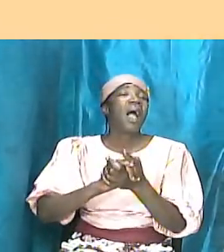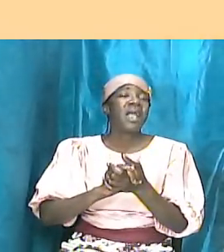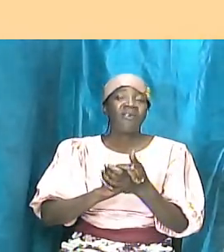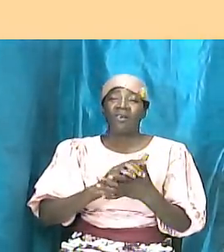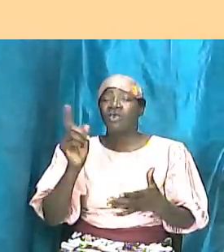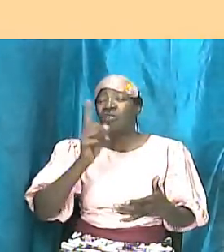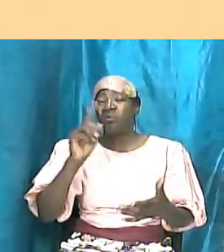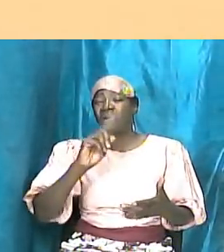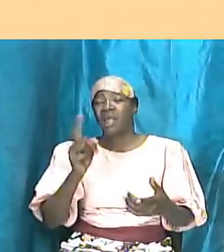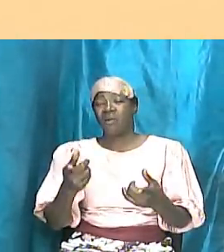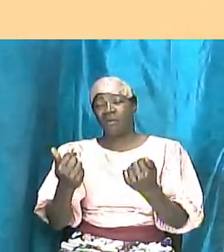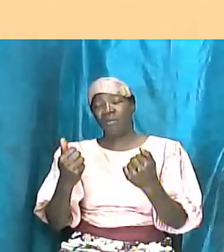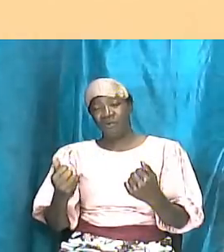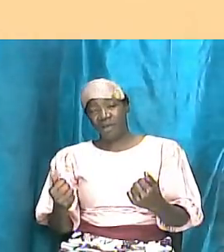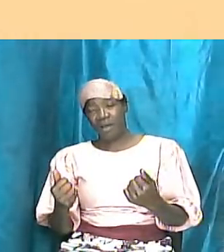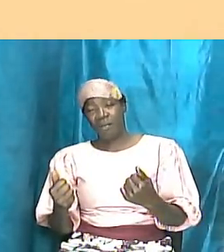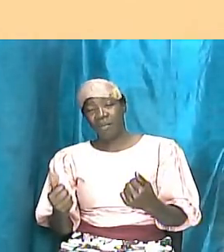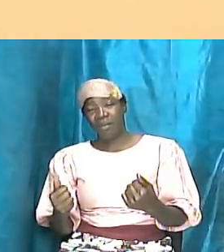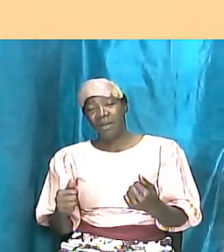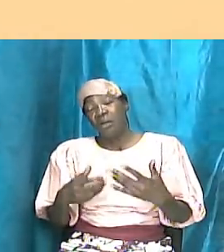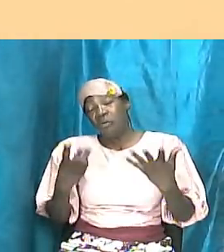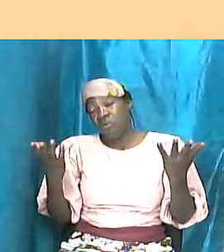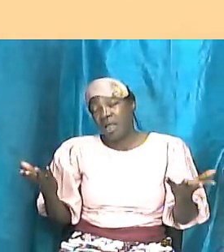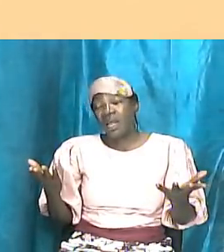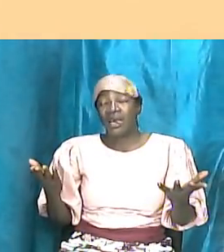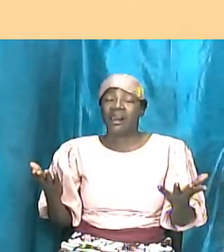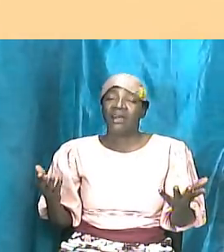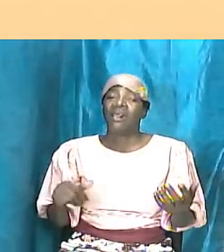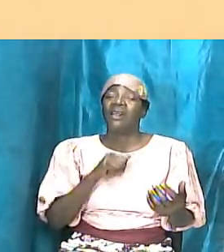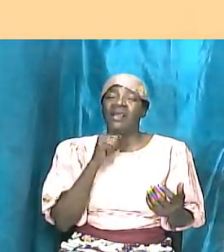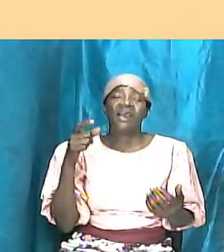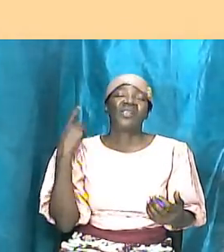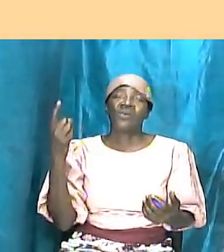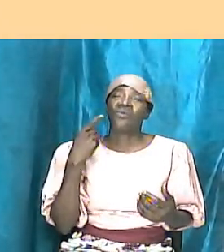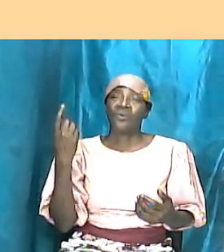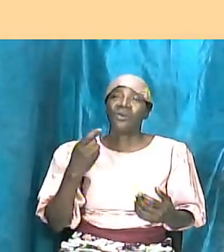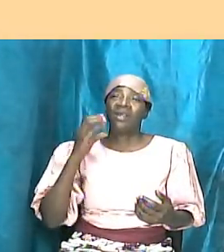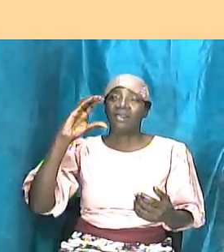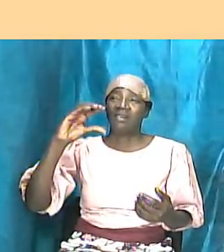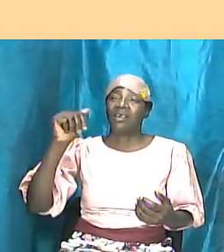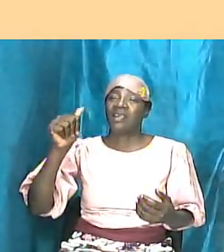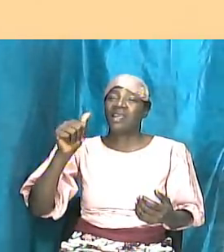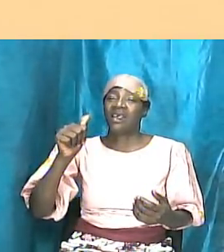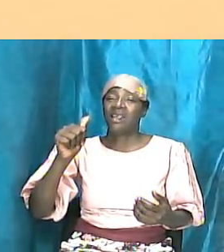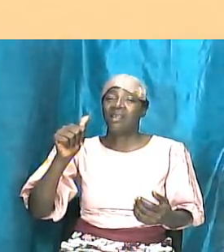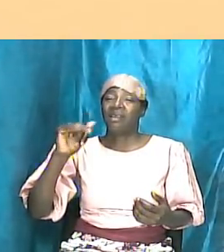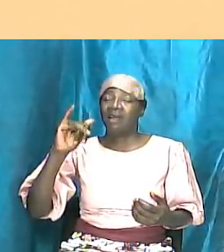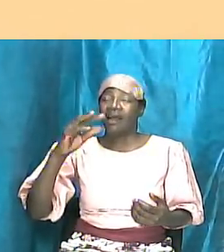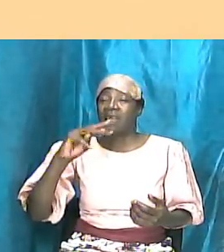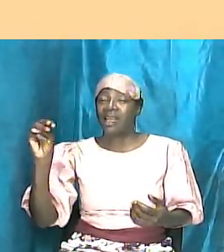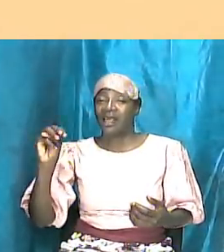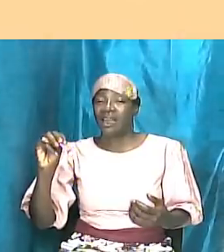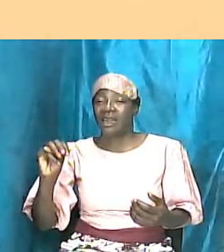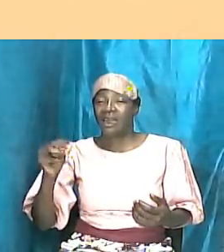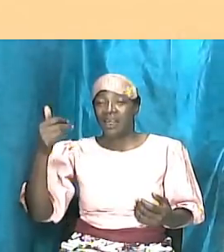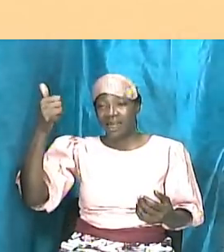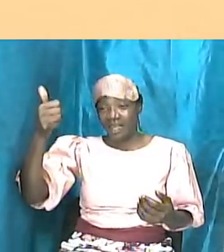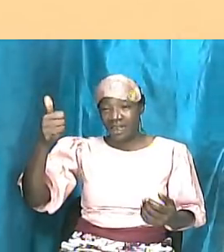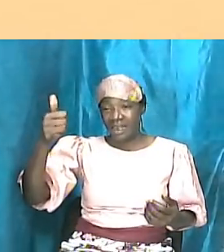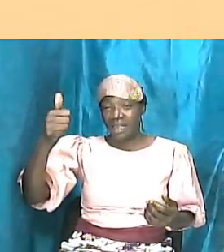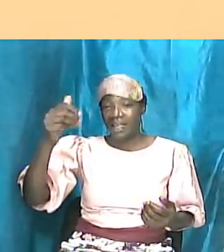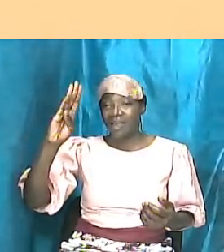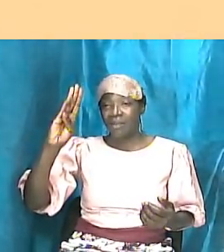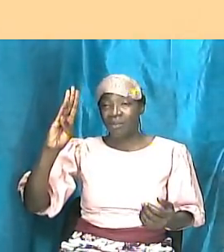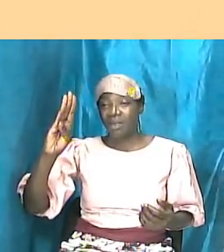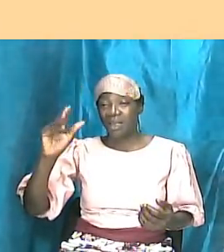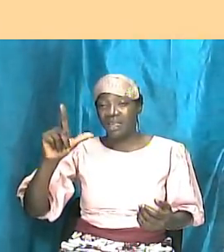and Abel and Seth. Well, brothers and sisters, it's not only Cain and Abel who died and Seth. But in between